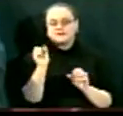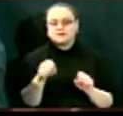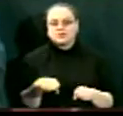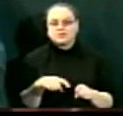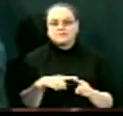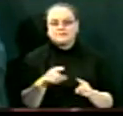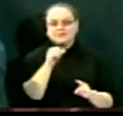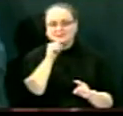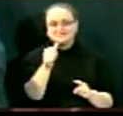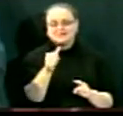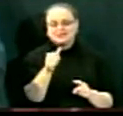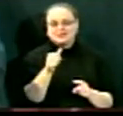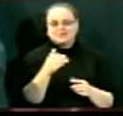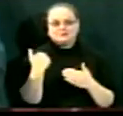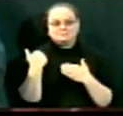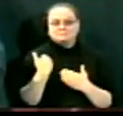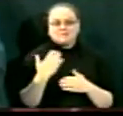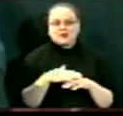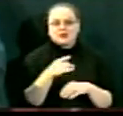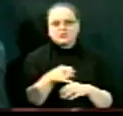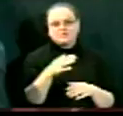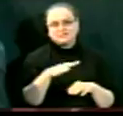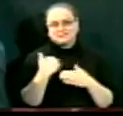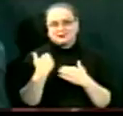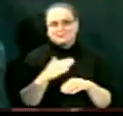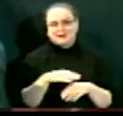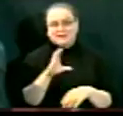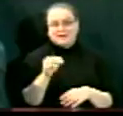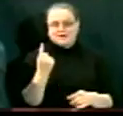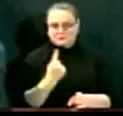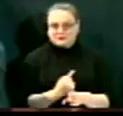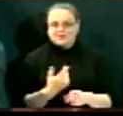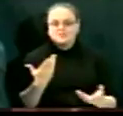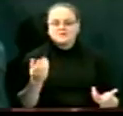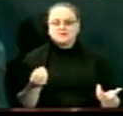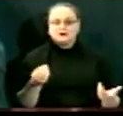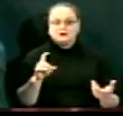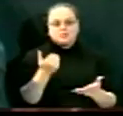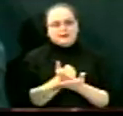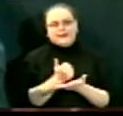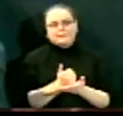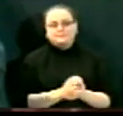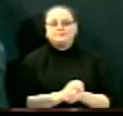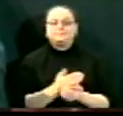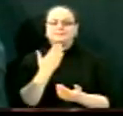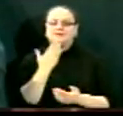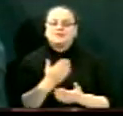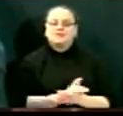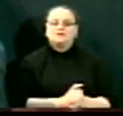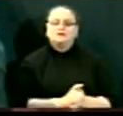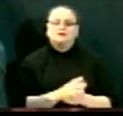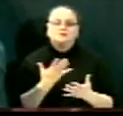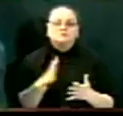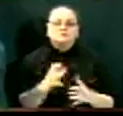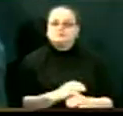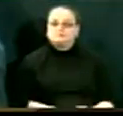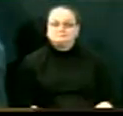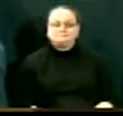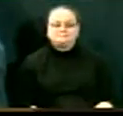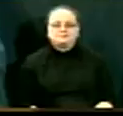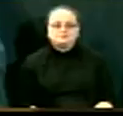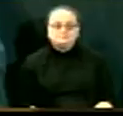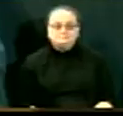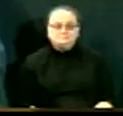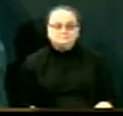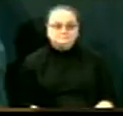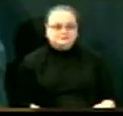but it's not incumbent on you. It's incumbent on our county, right? Yes. So you need help. Thank you. That's all I was Okay, asking. thank you, Ms.